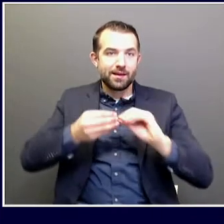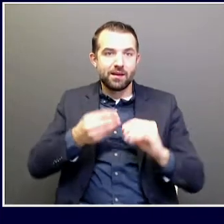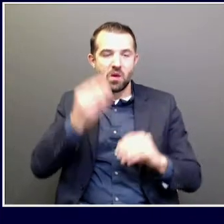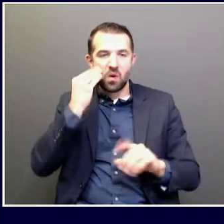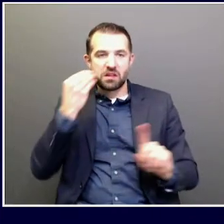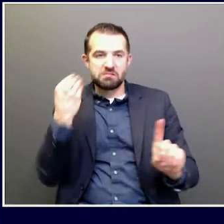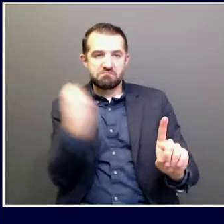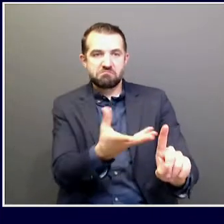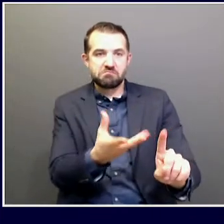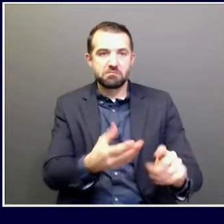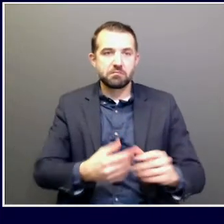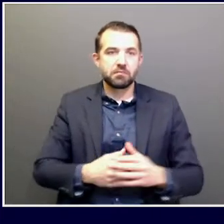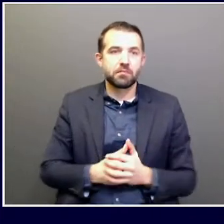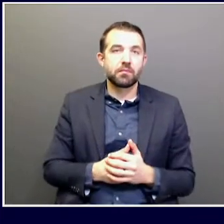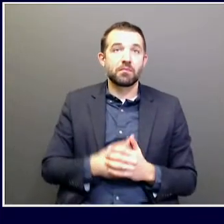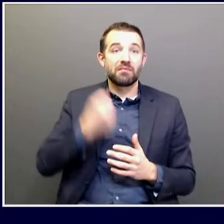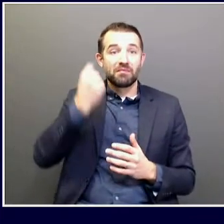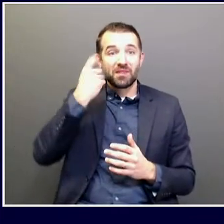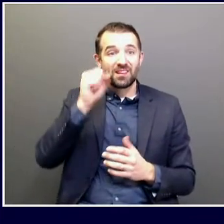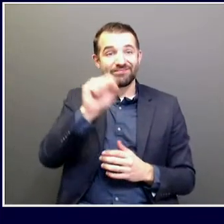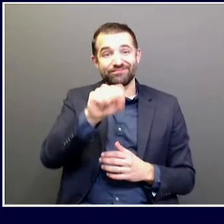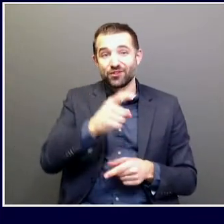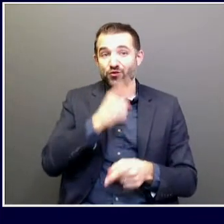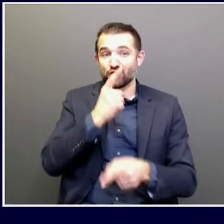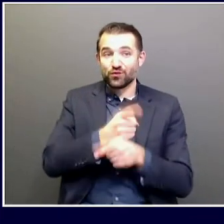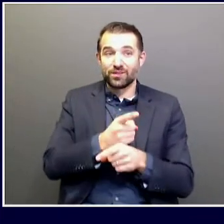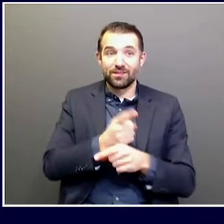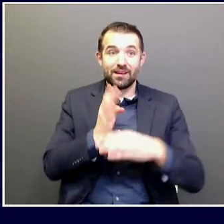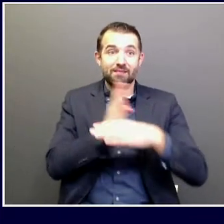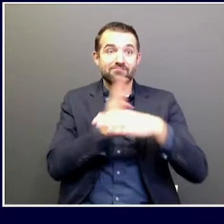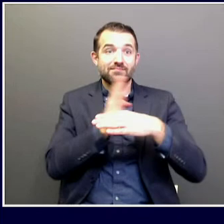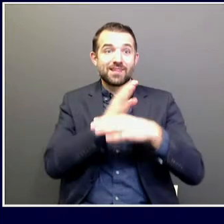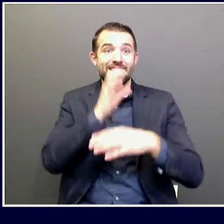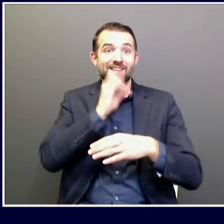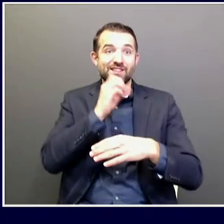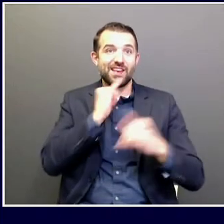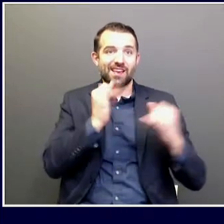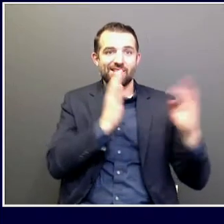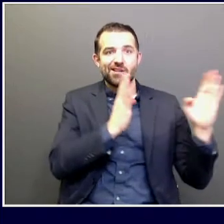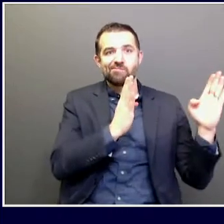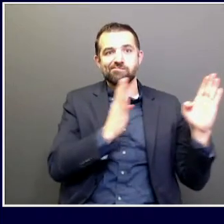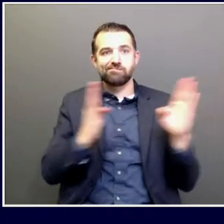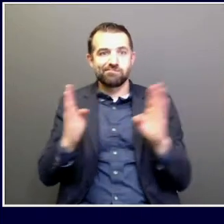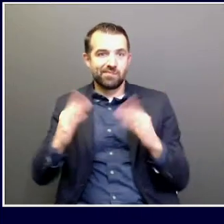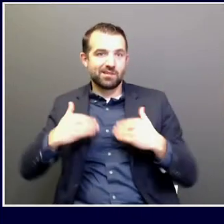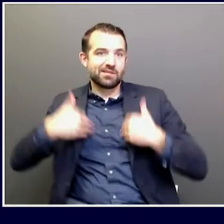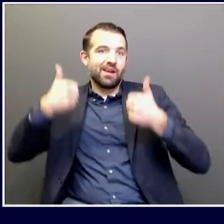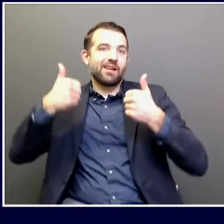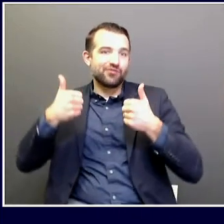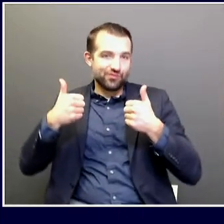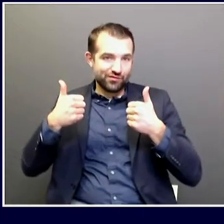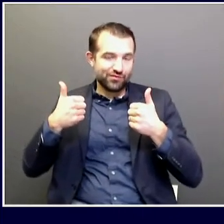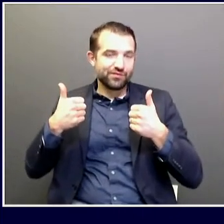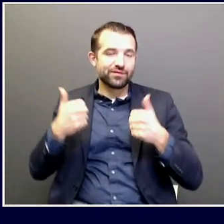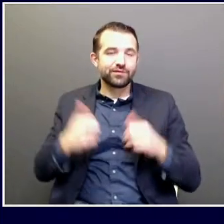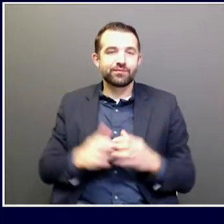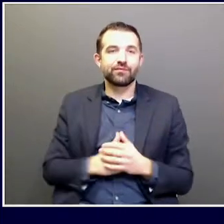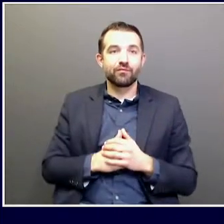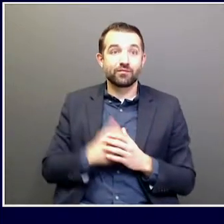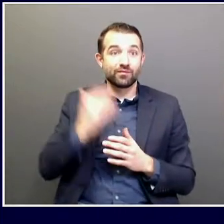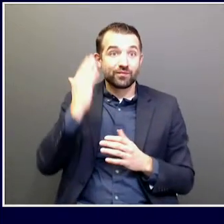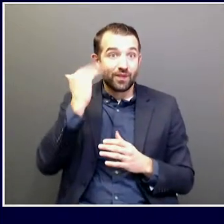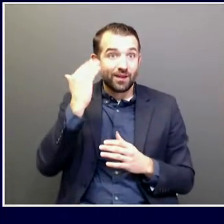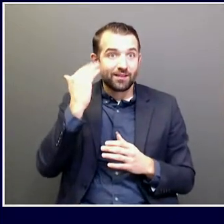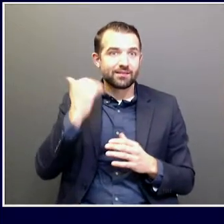the median age has been falling across all Maine hospitals. And that is largely a function of who has not